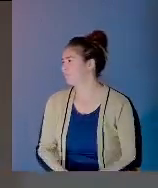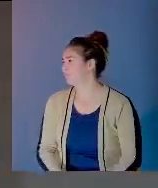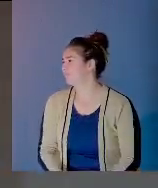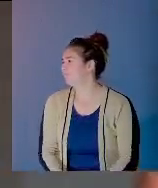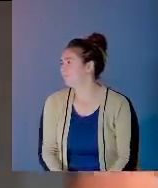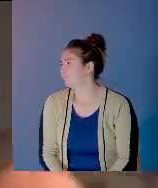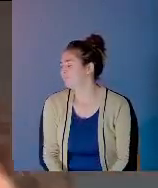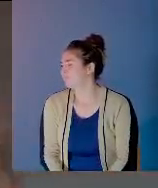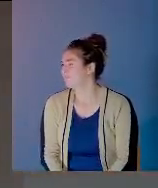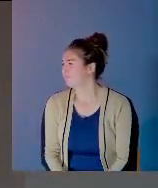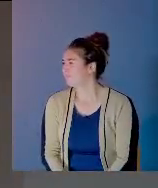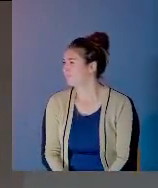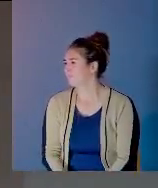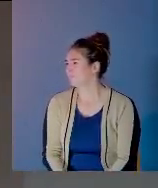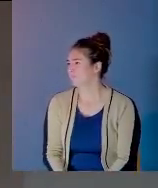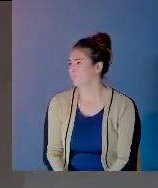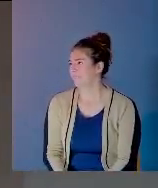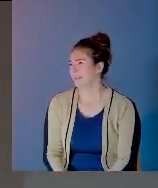you. Awesome.